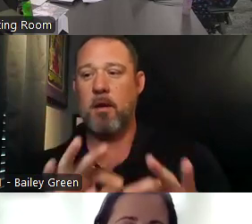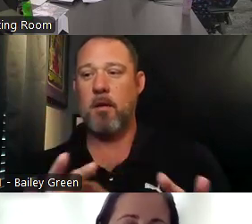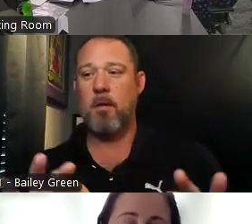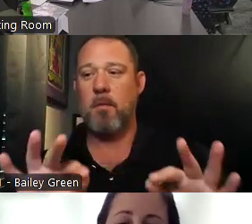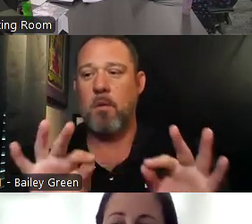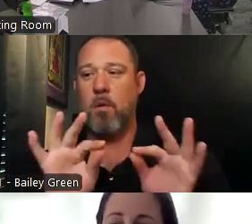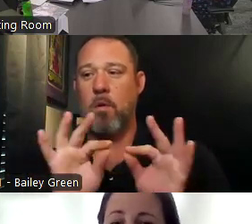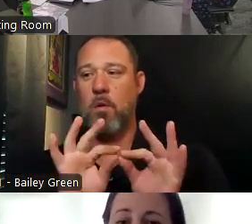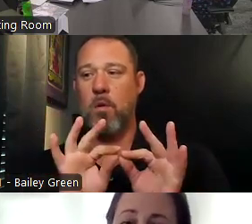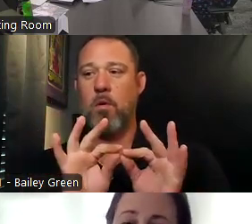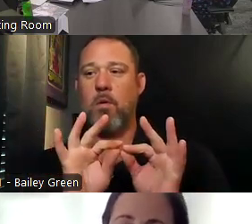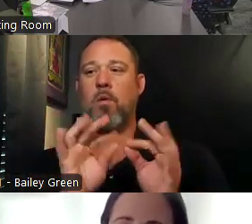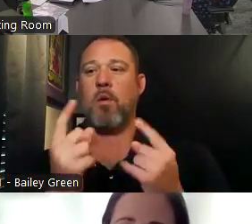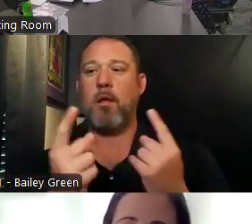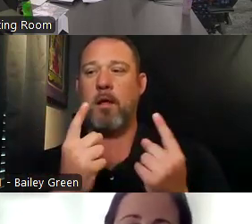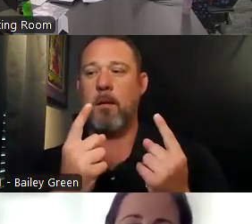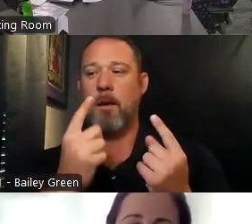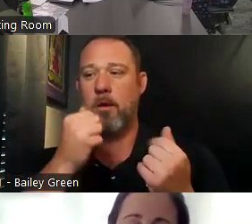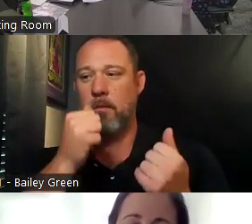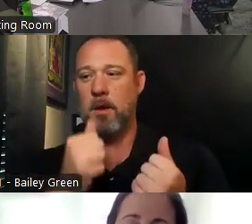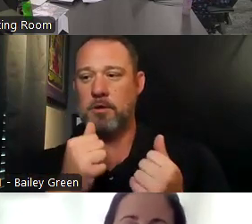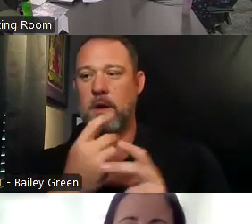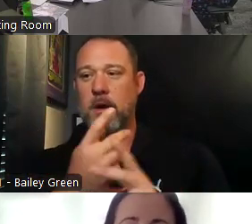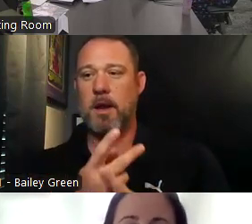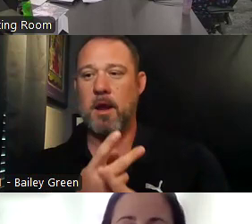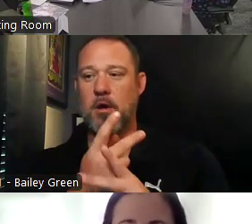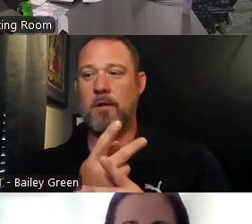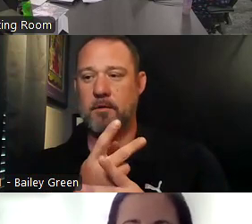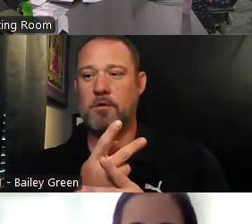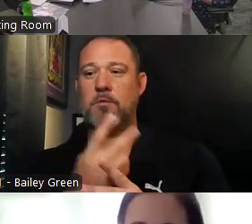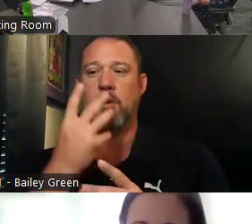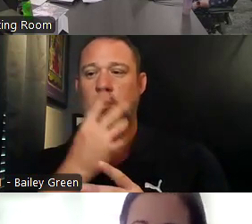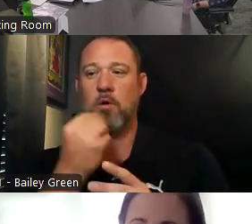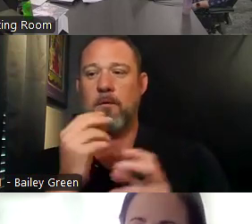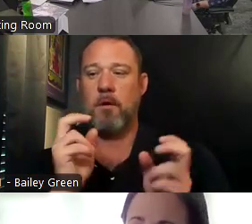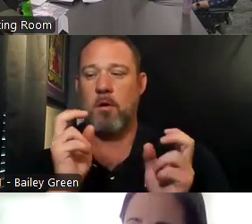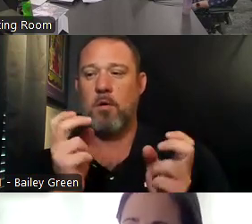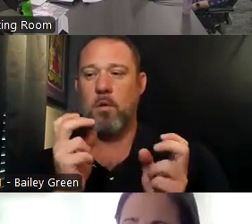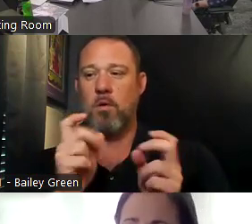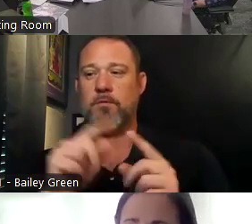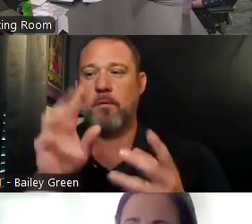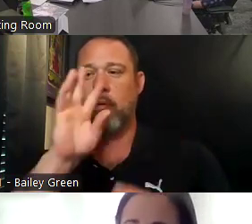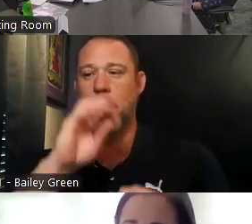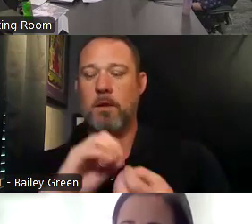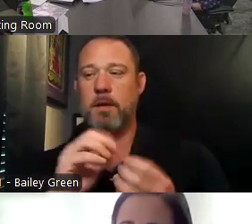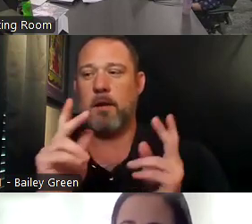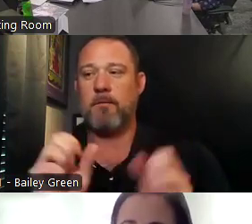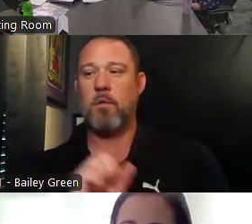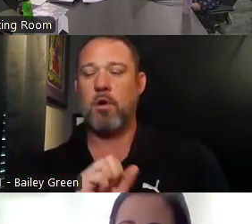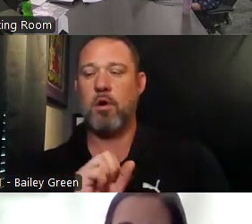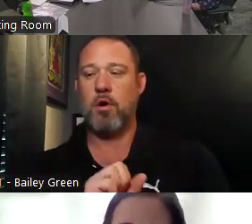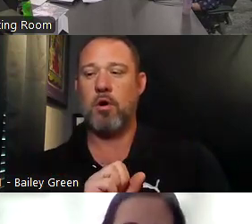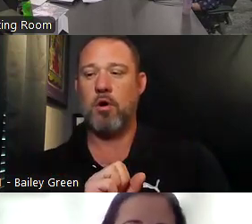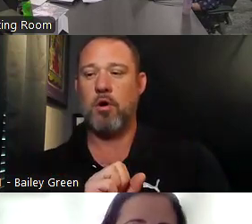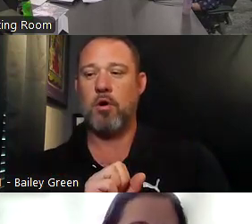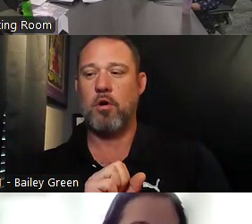when we think about those living with dementia and their caregivers, there's some beautiful quotes we have from some qualitative work. This